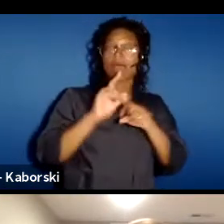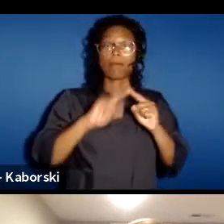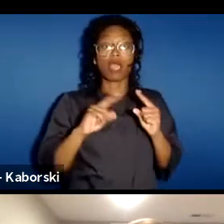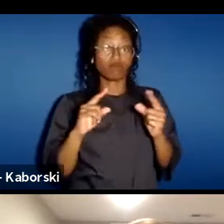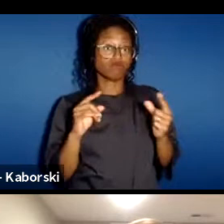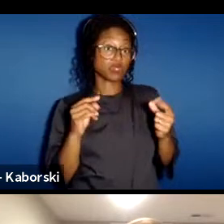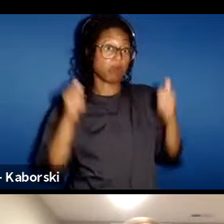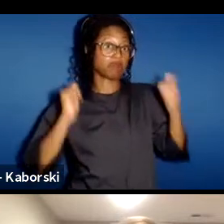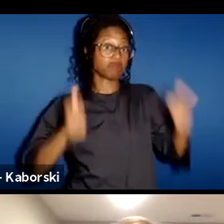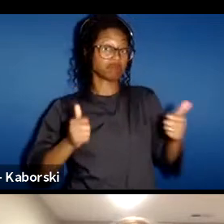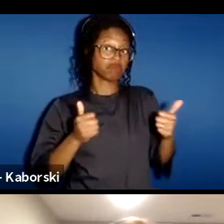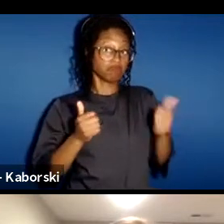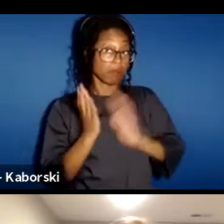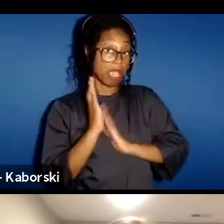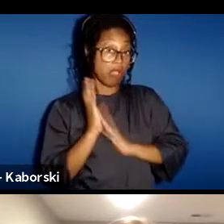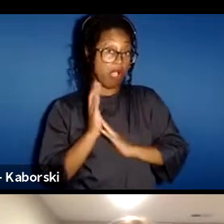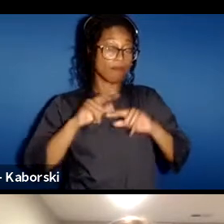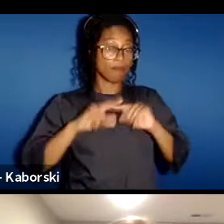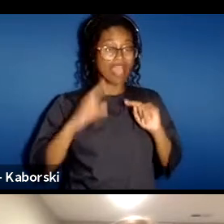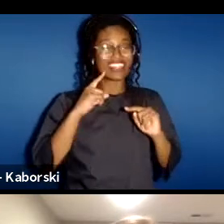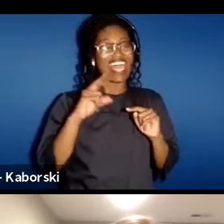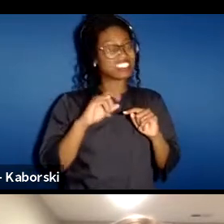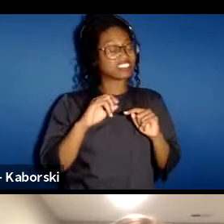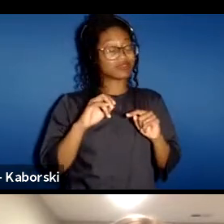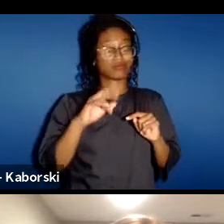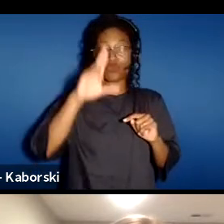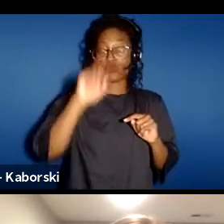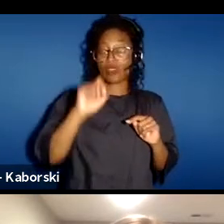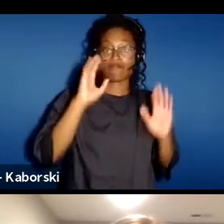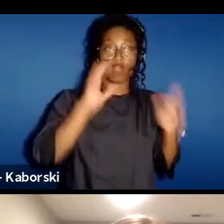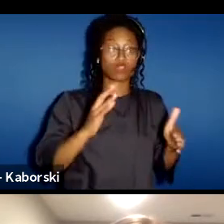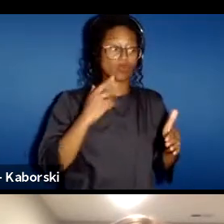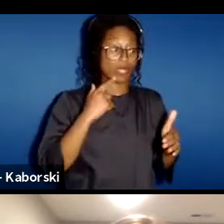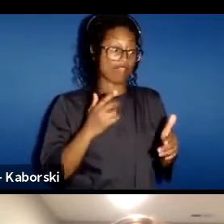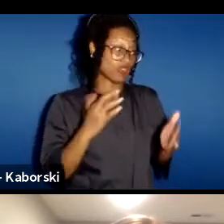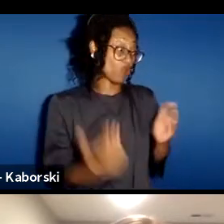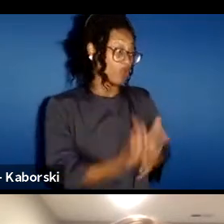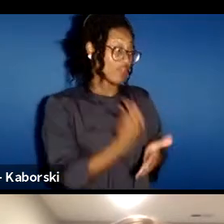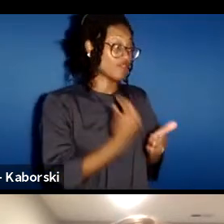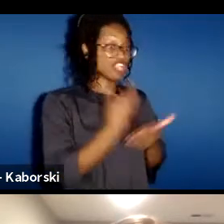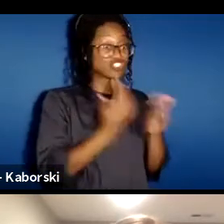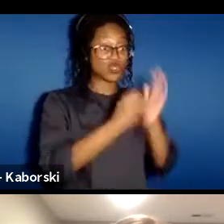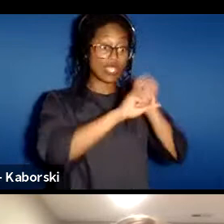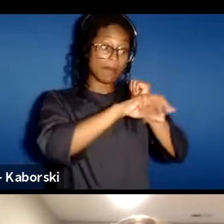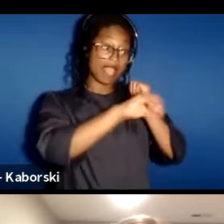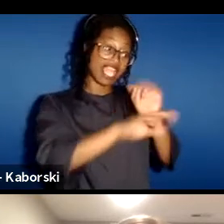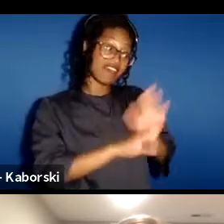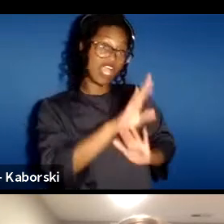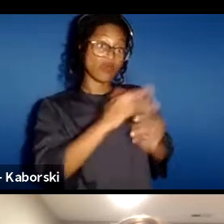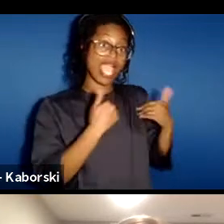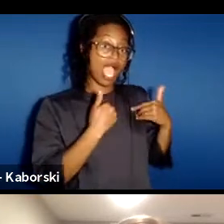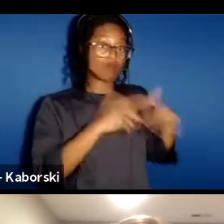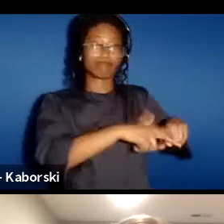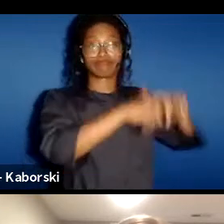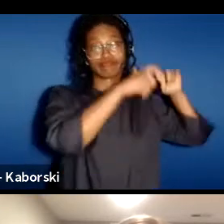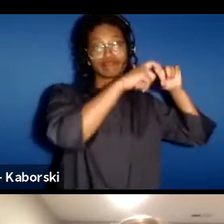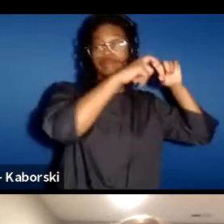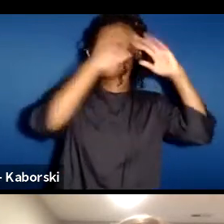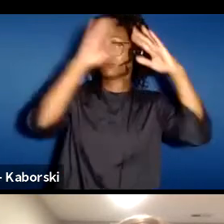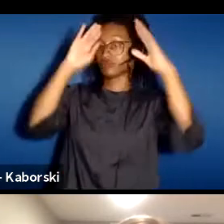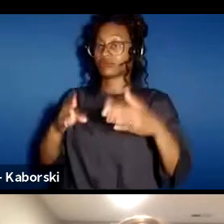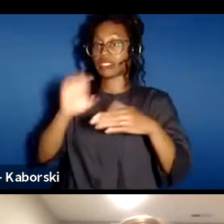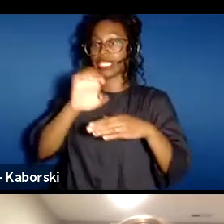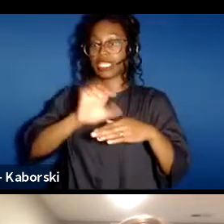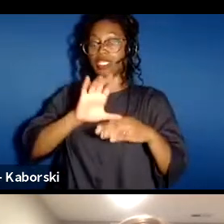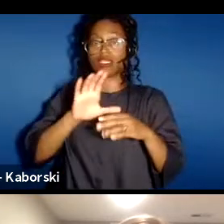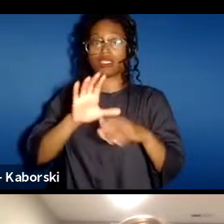like I said, it was a complete refocusing from this brand refresh we have going on, this new campaign development we have, that all went on pause and went straight into